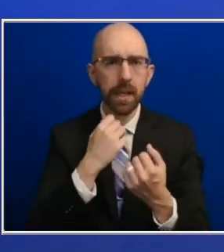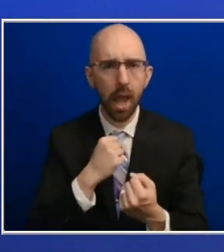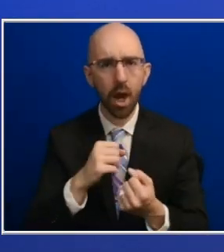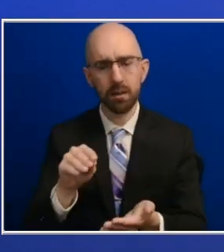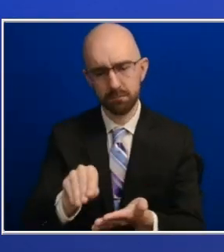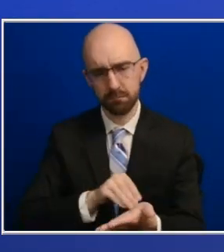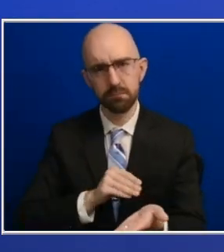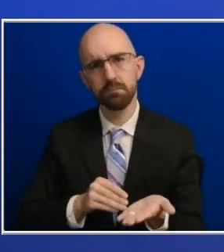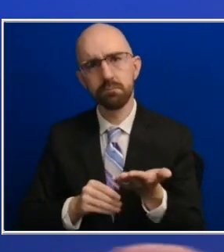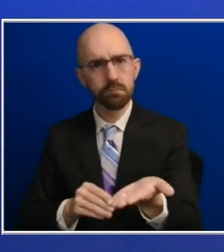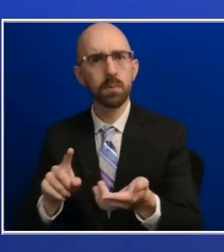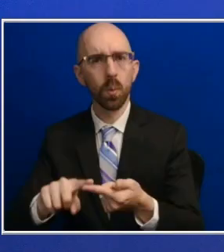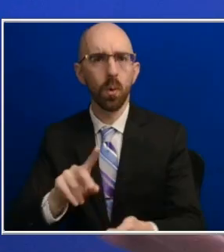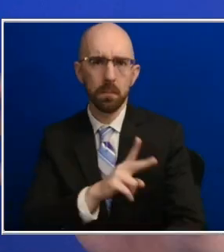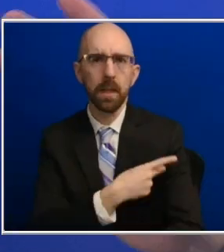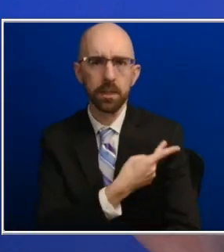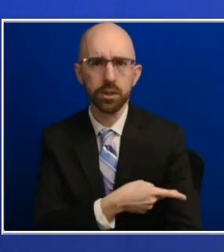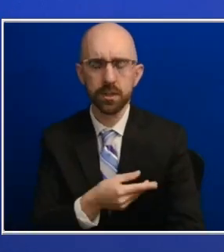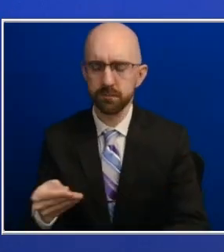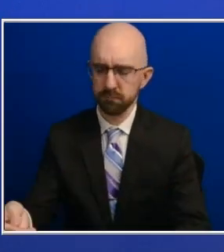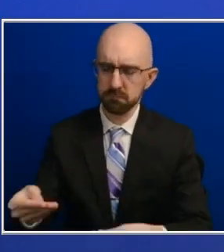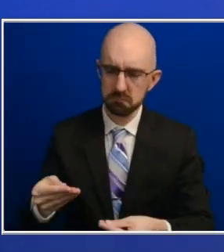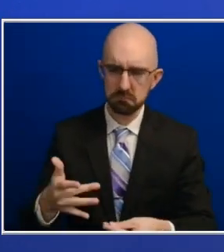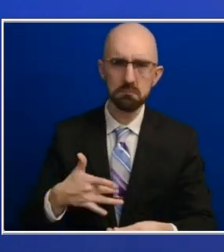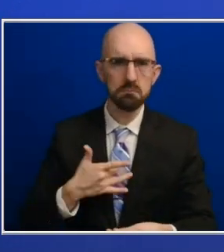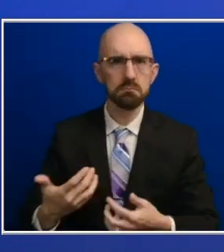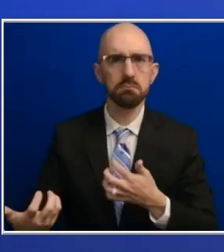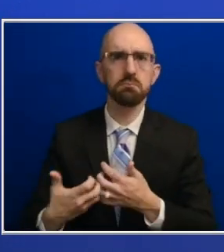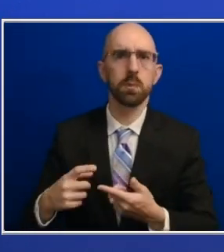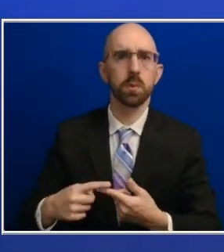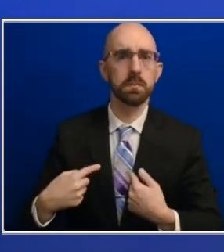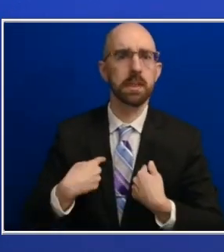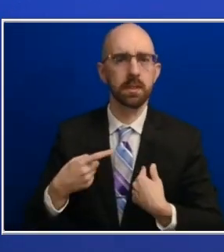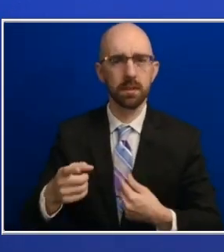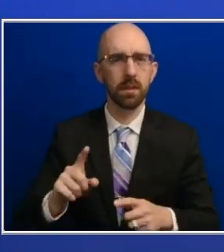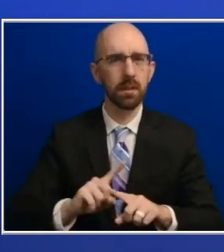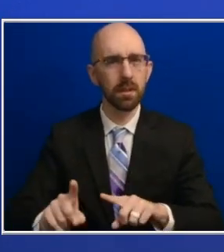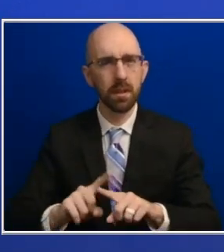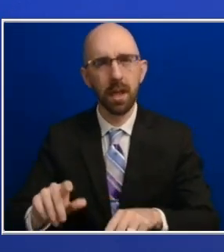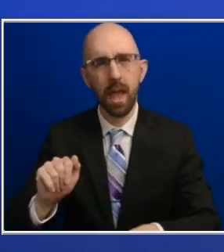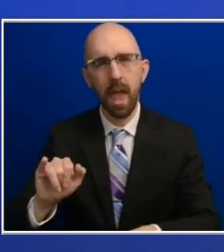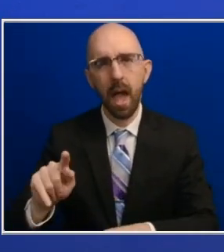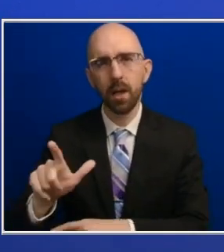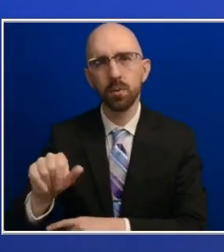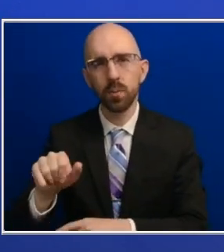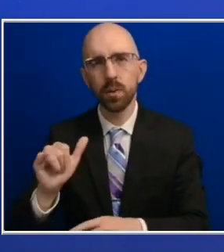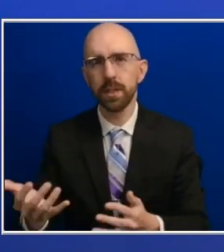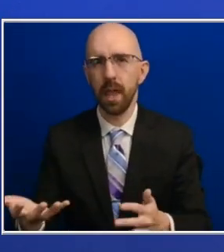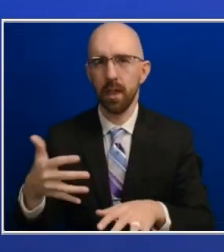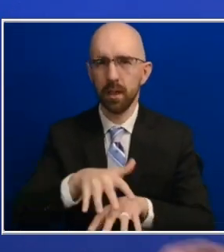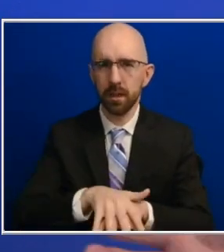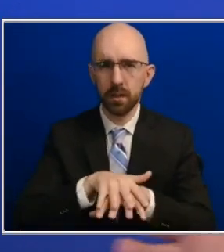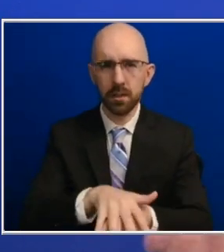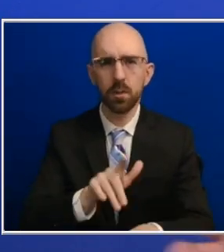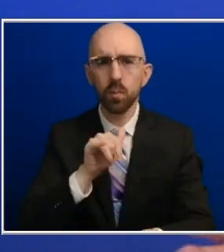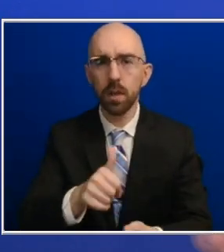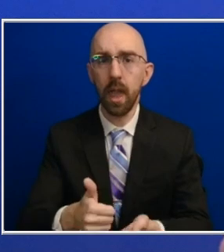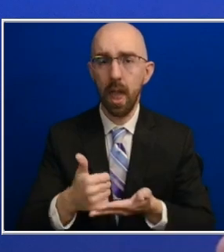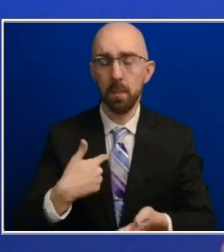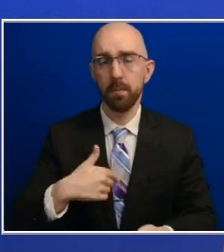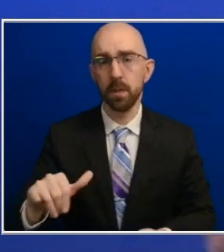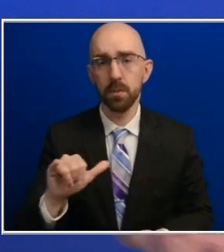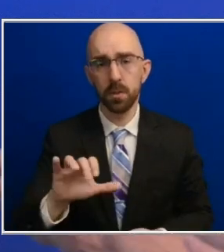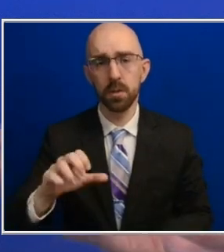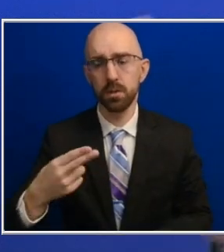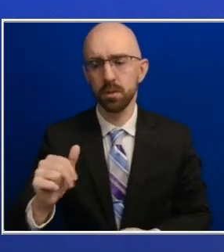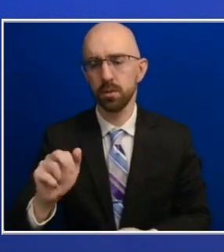so that's one tool. Epic has a whole suite of other AI tools that are being integrated. One that really helps me also is chart